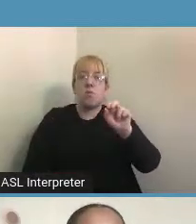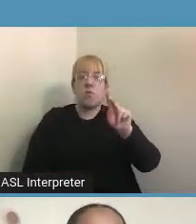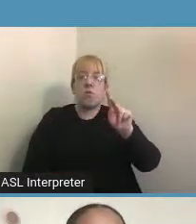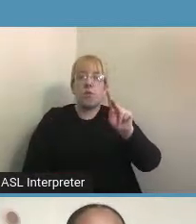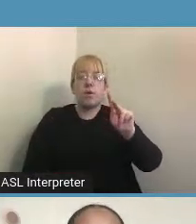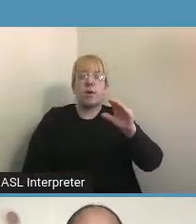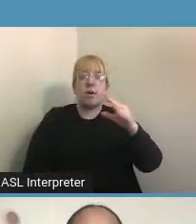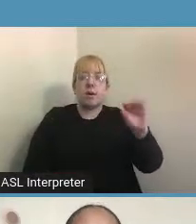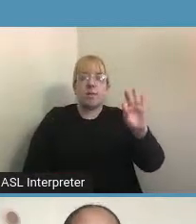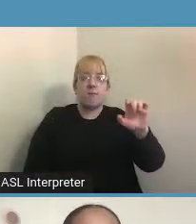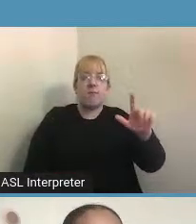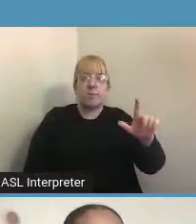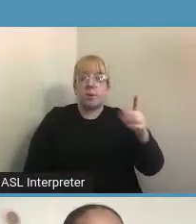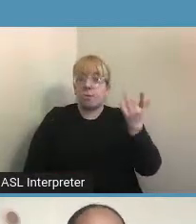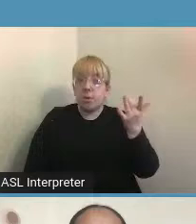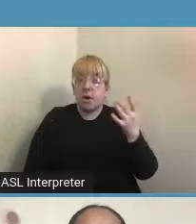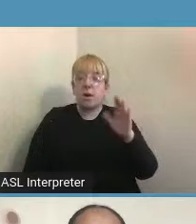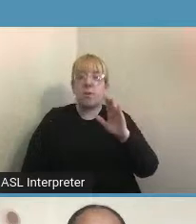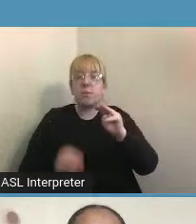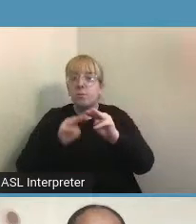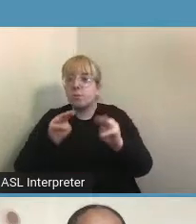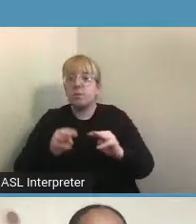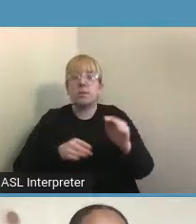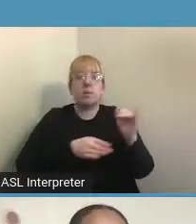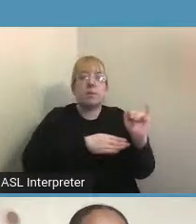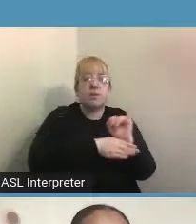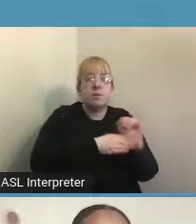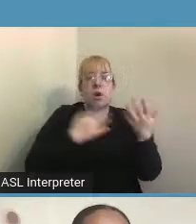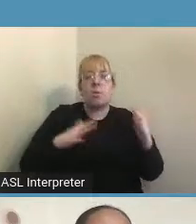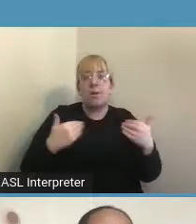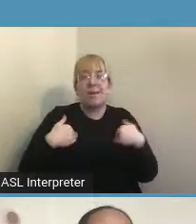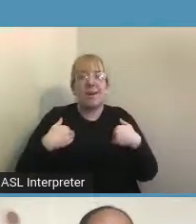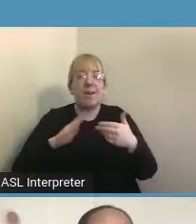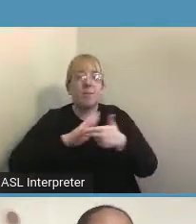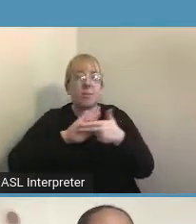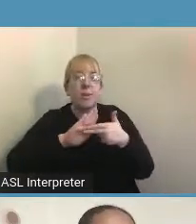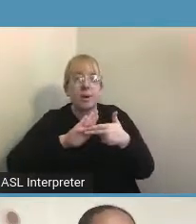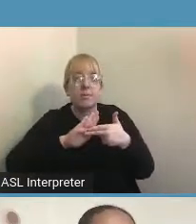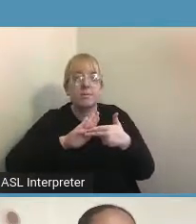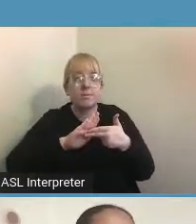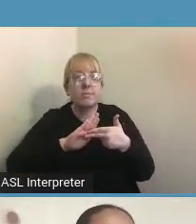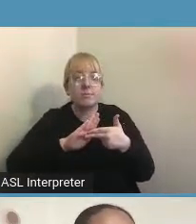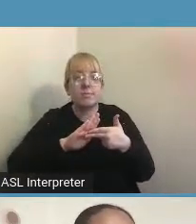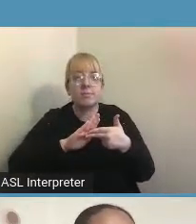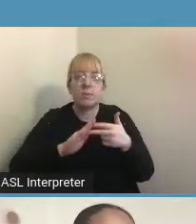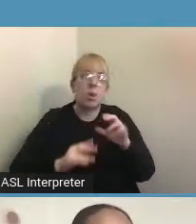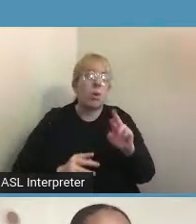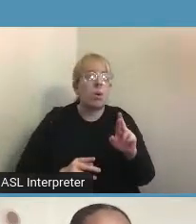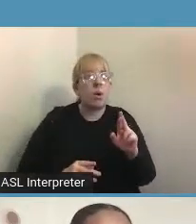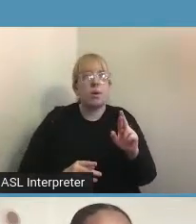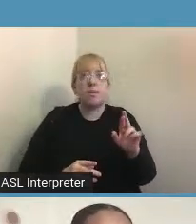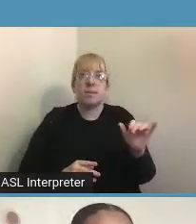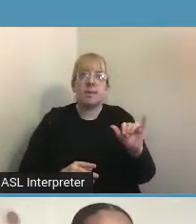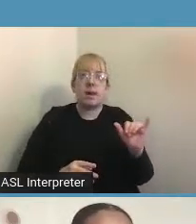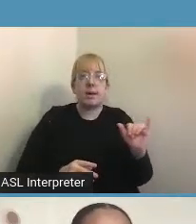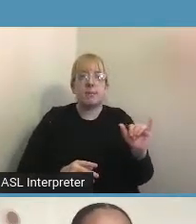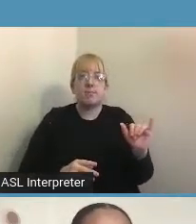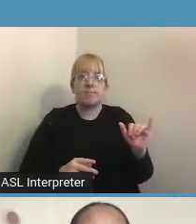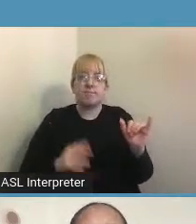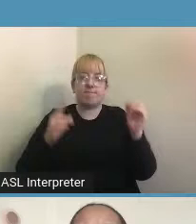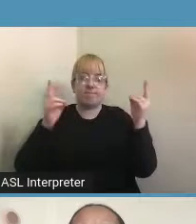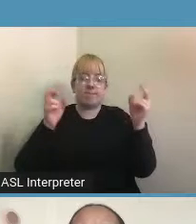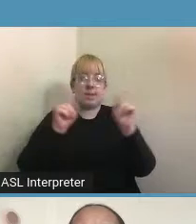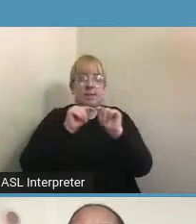museum or institution likely already has a brand. It likely has like a guideline that it follows,